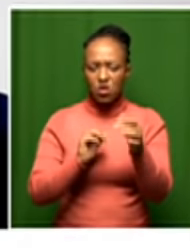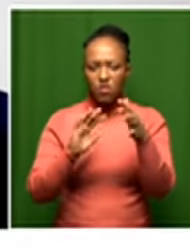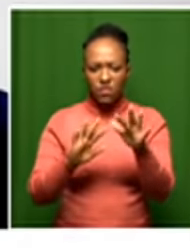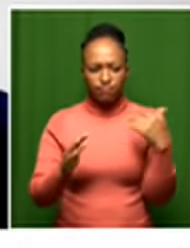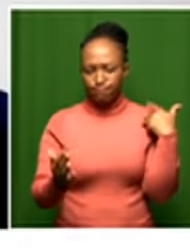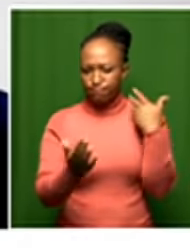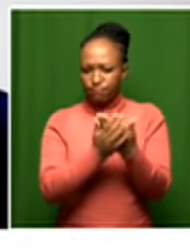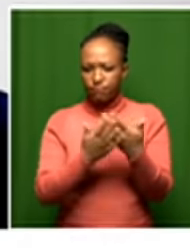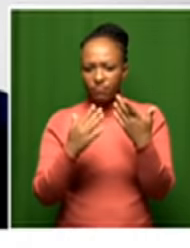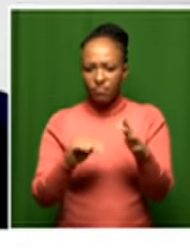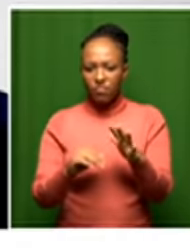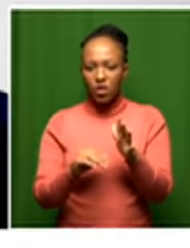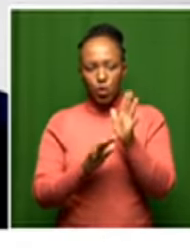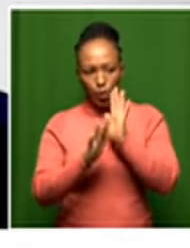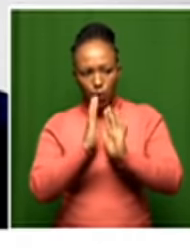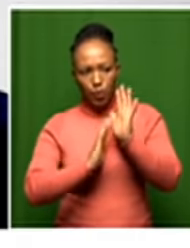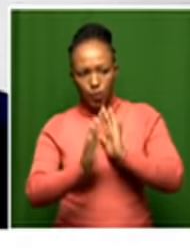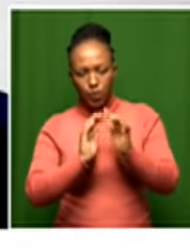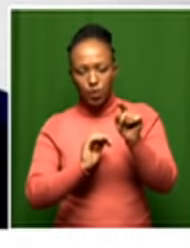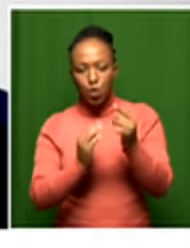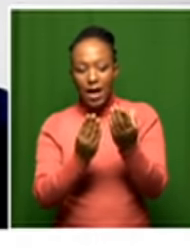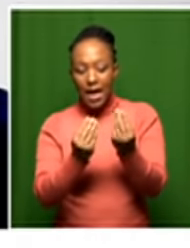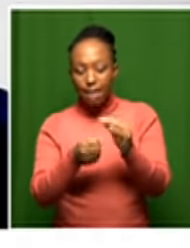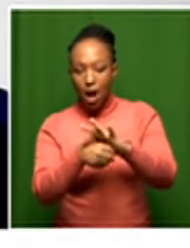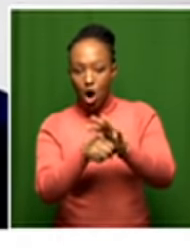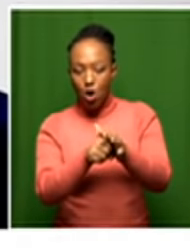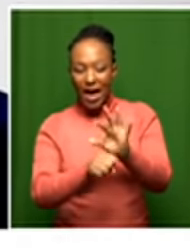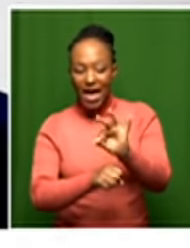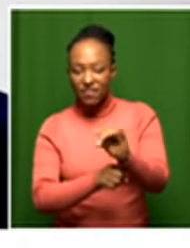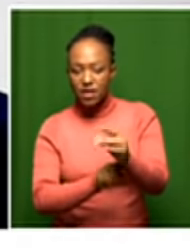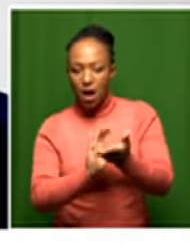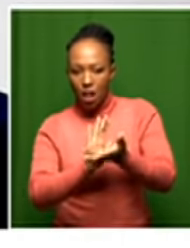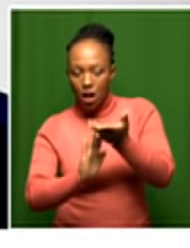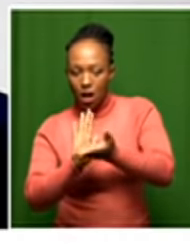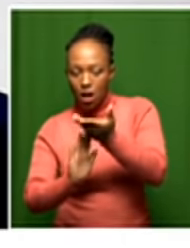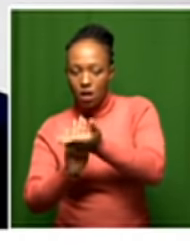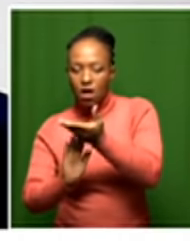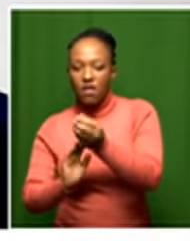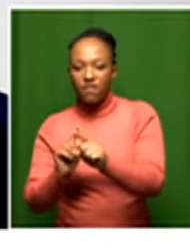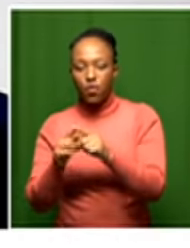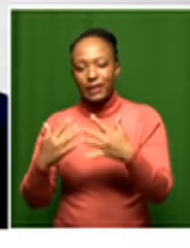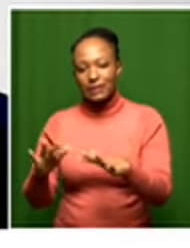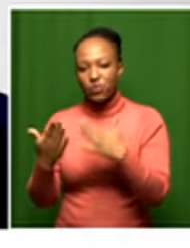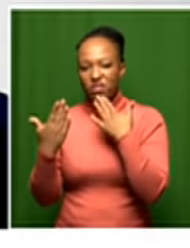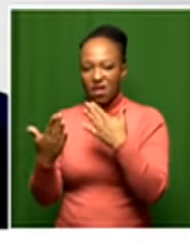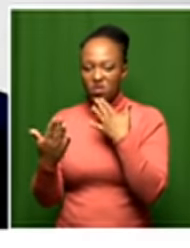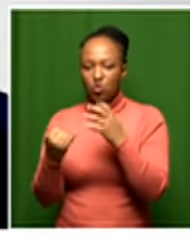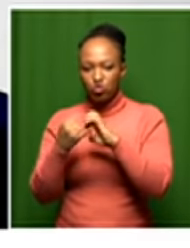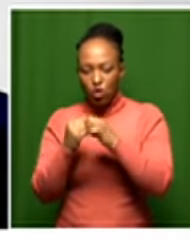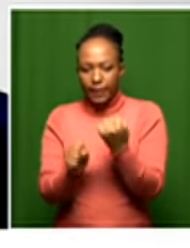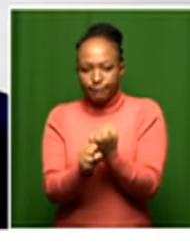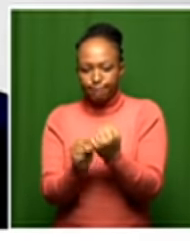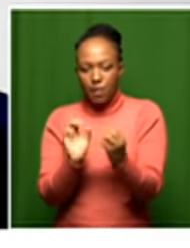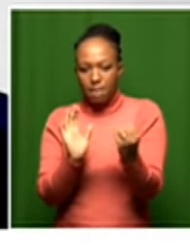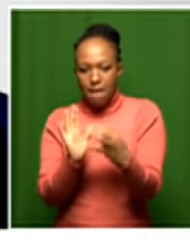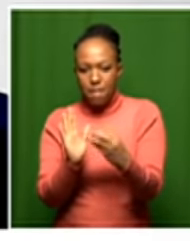giving us your sort of insights into it with the numbers every single day since the beginning. So we do appreciate the effort that you've put into it.